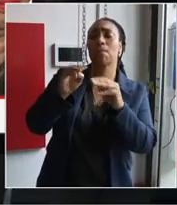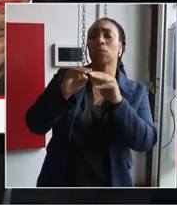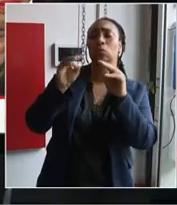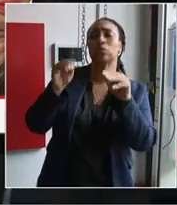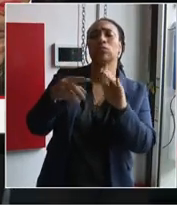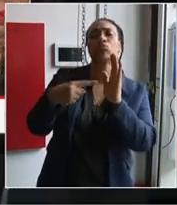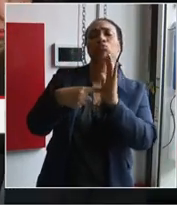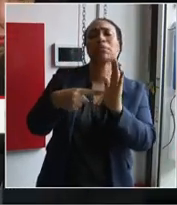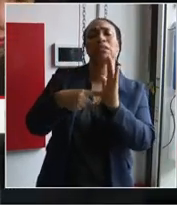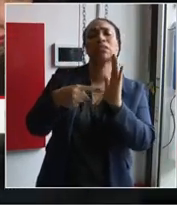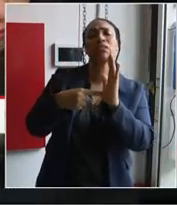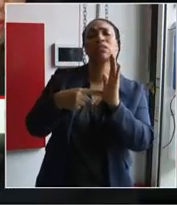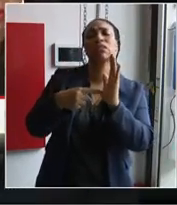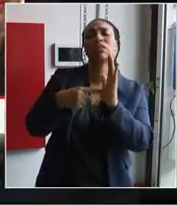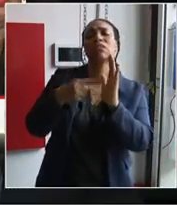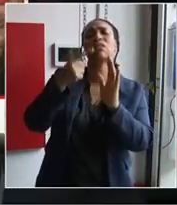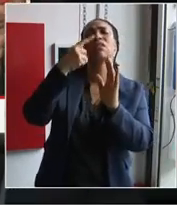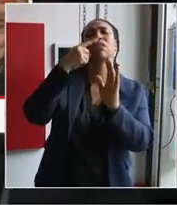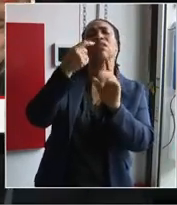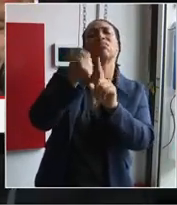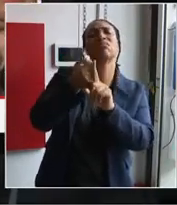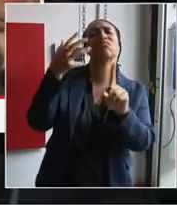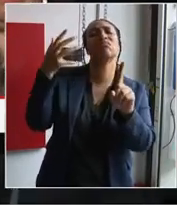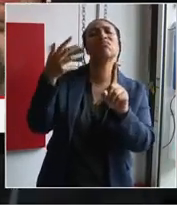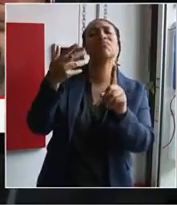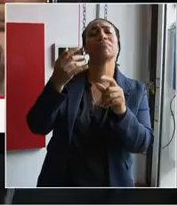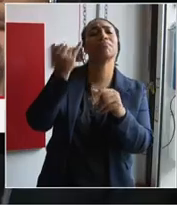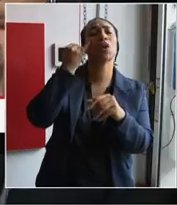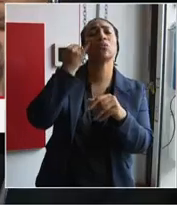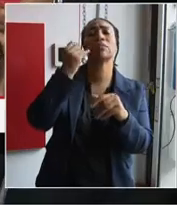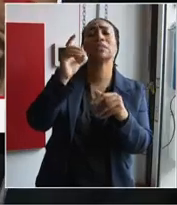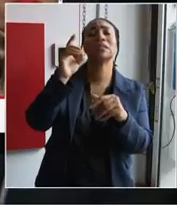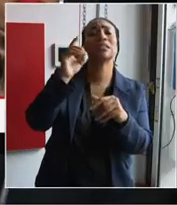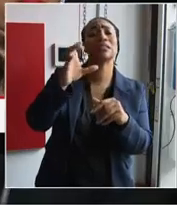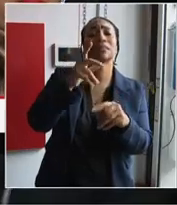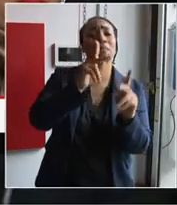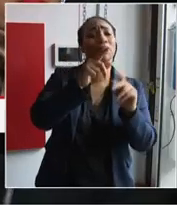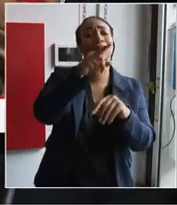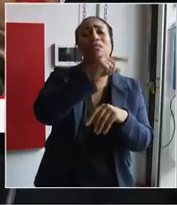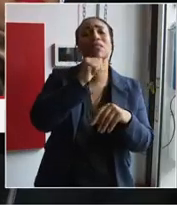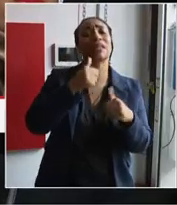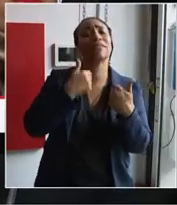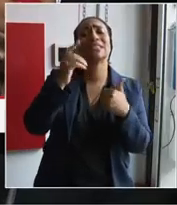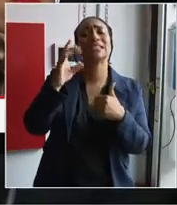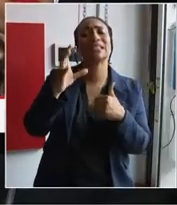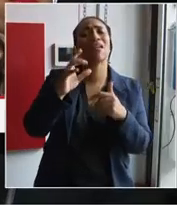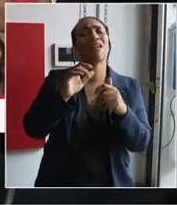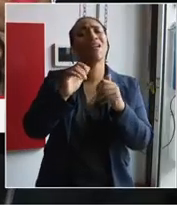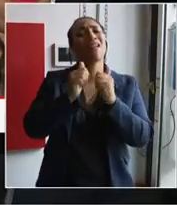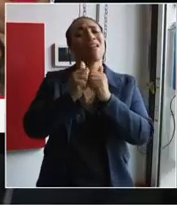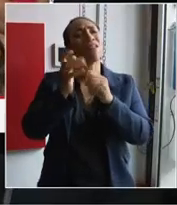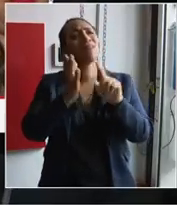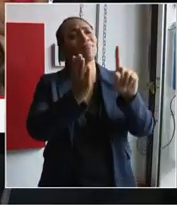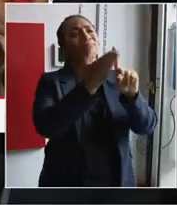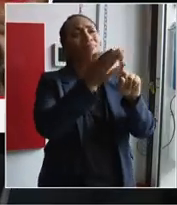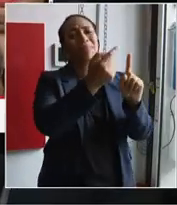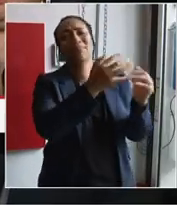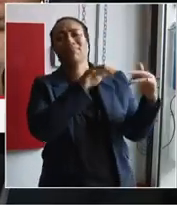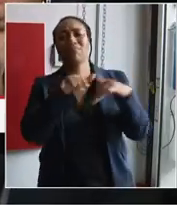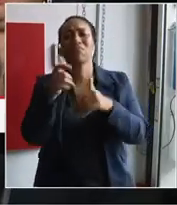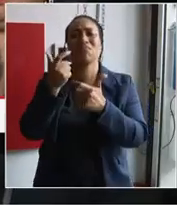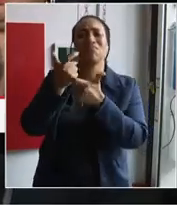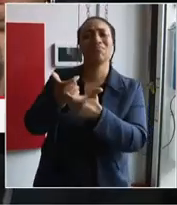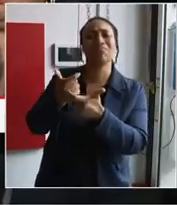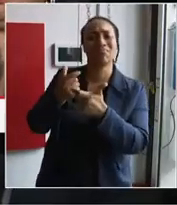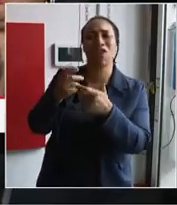ways. What would you want them to know about what we're seeing here today and what's really happening in DC? Well, I'm not sure how to